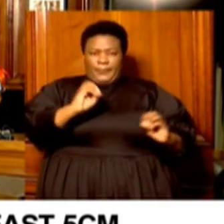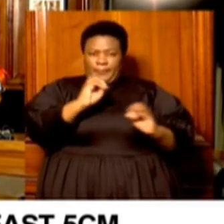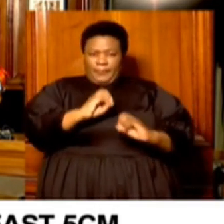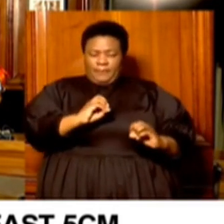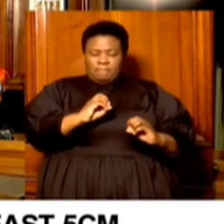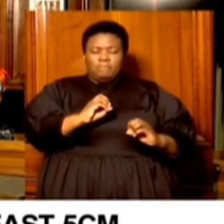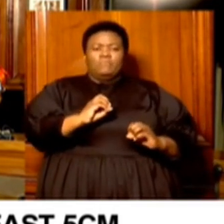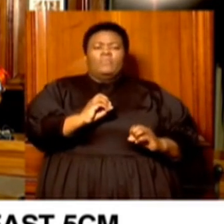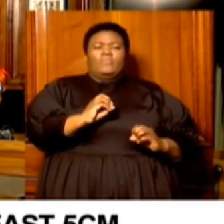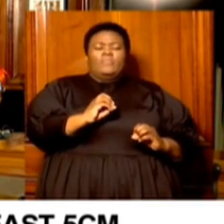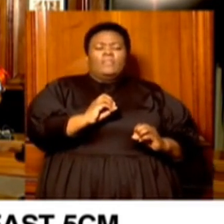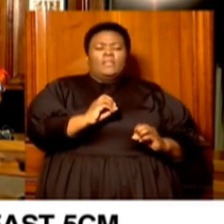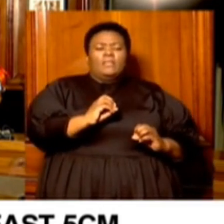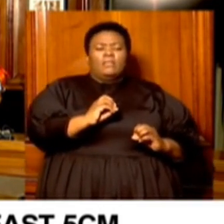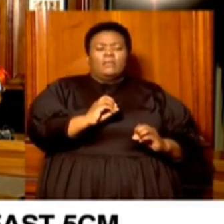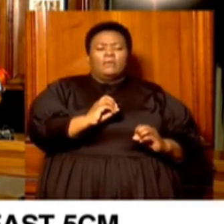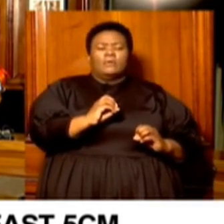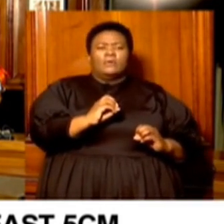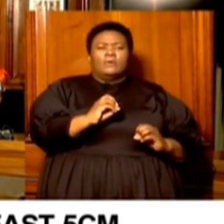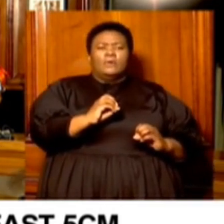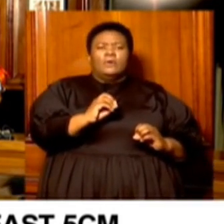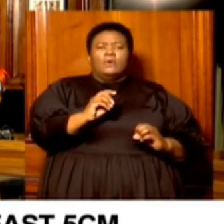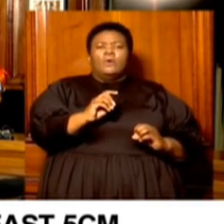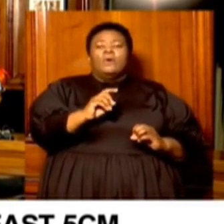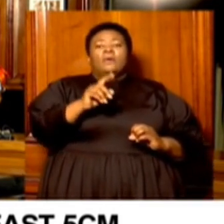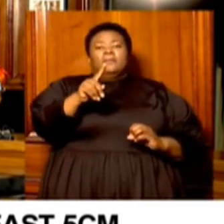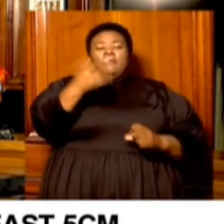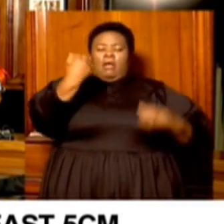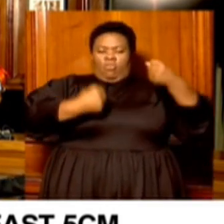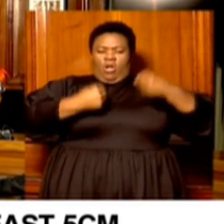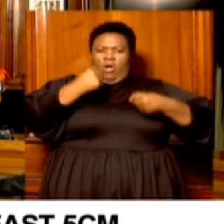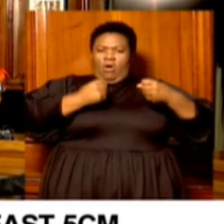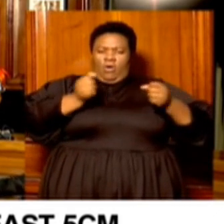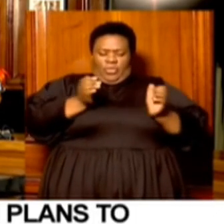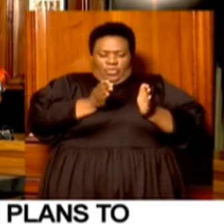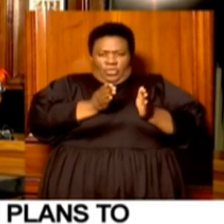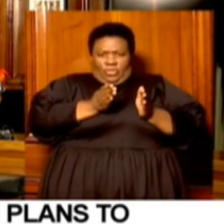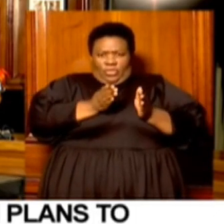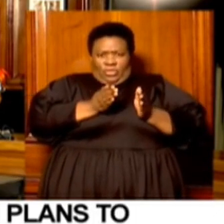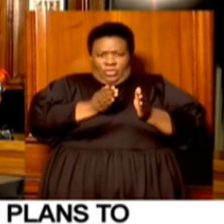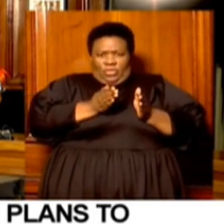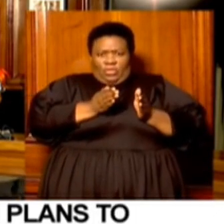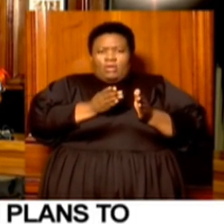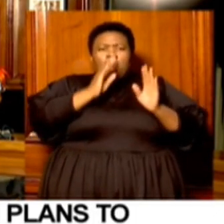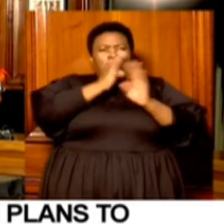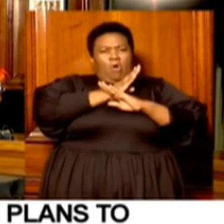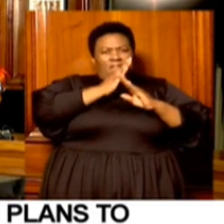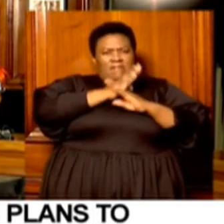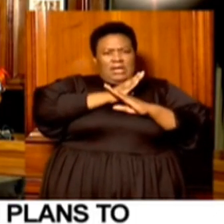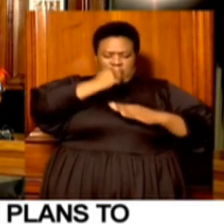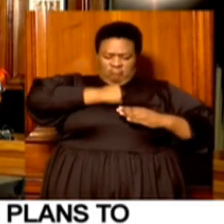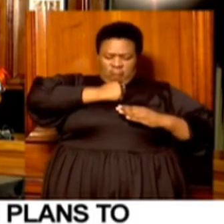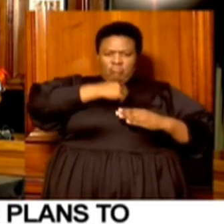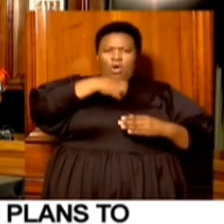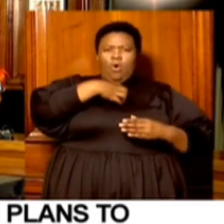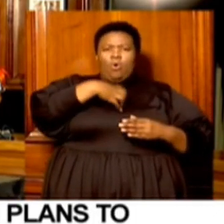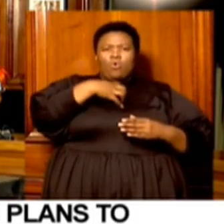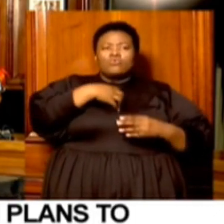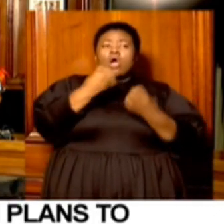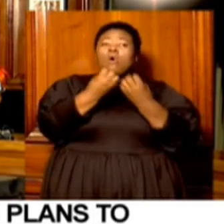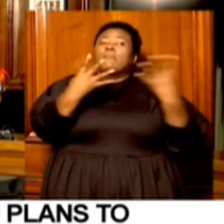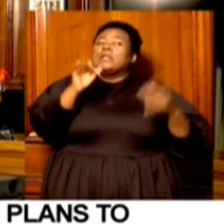passengers percentage allowed in a private vehicle and used for private transport?